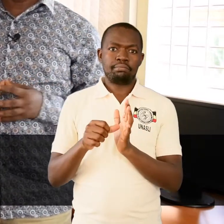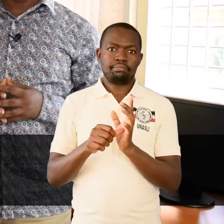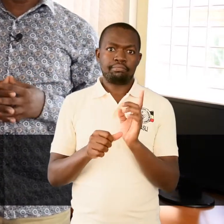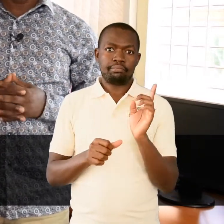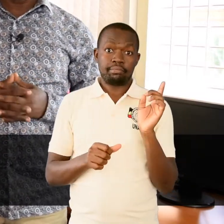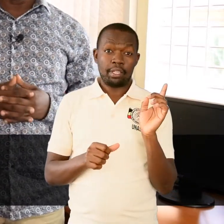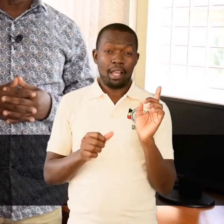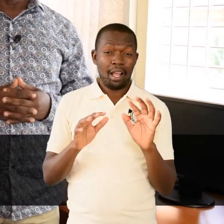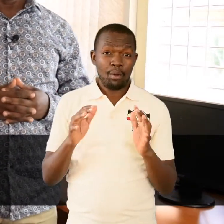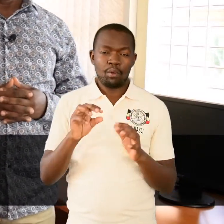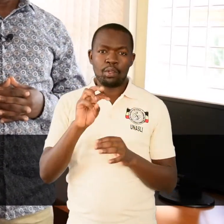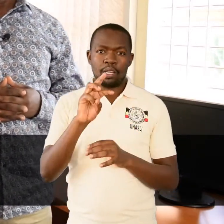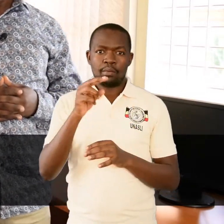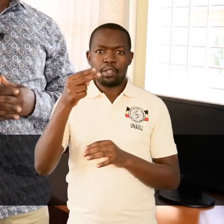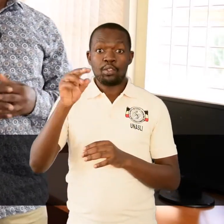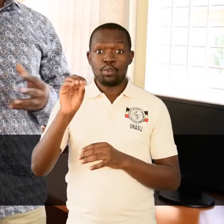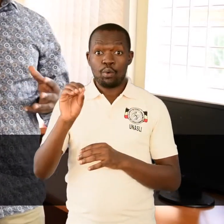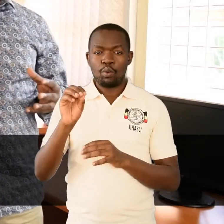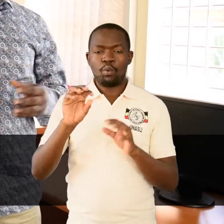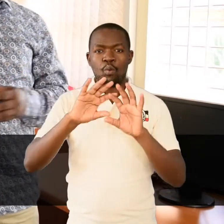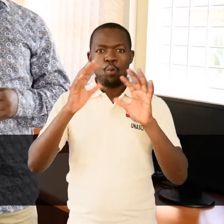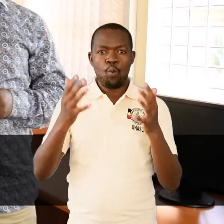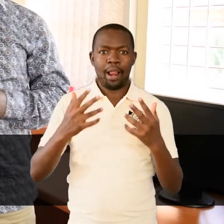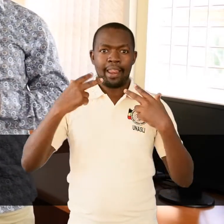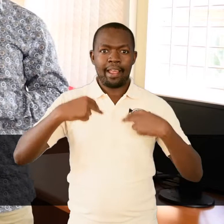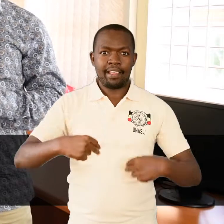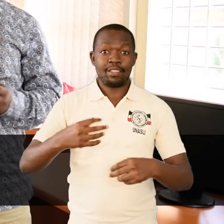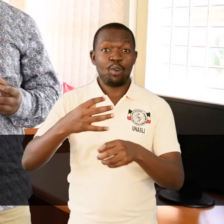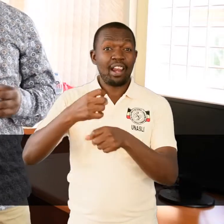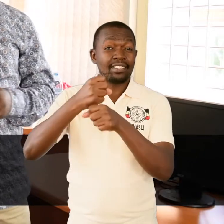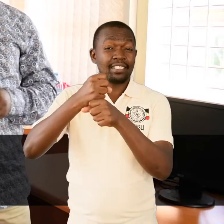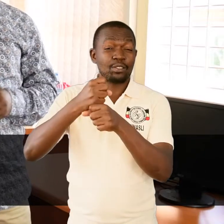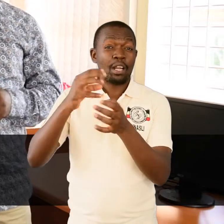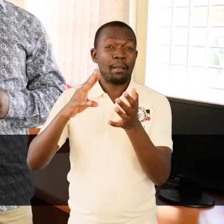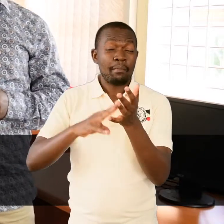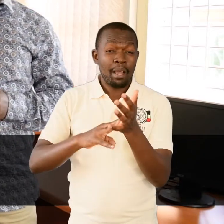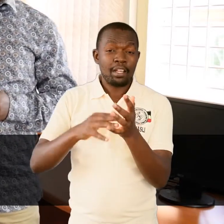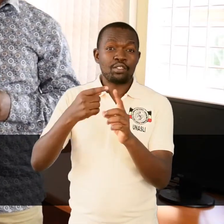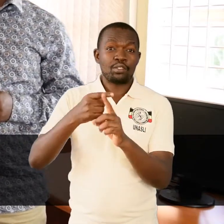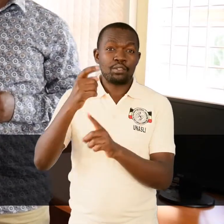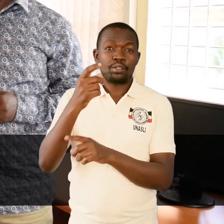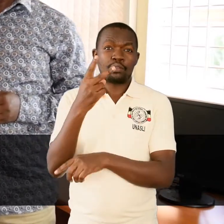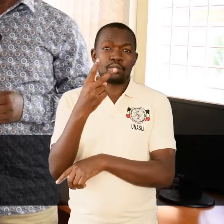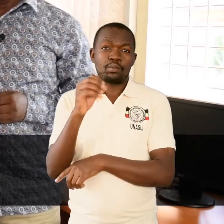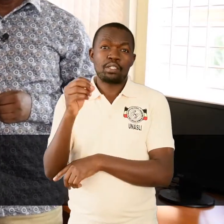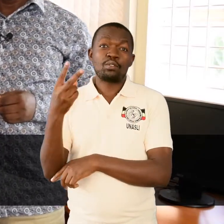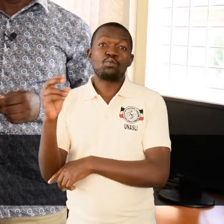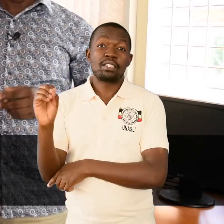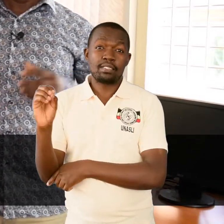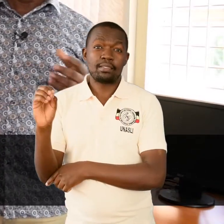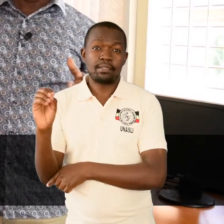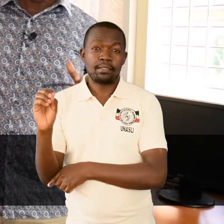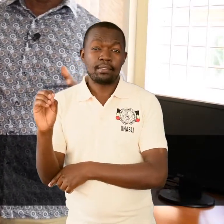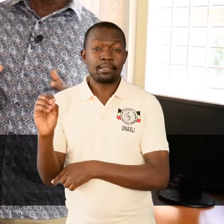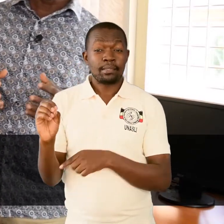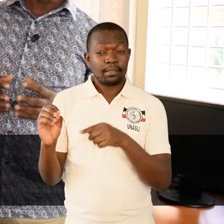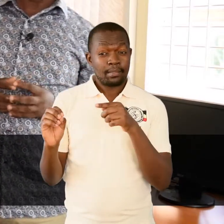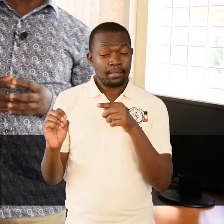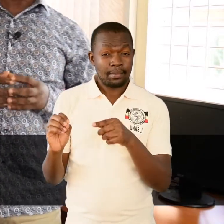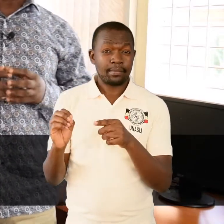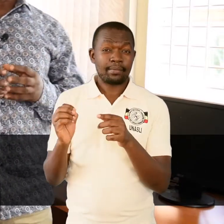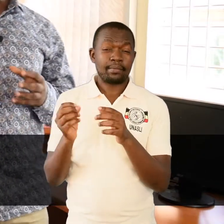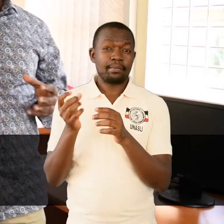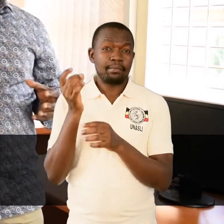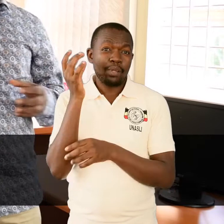Health Organization in March 2020. A disease that